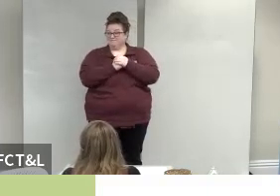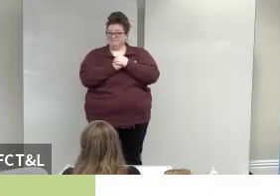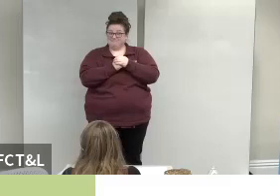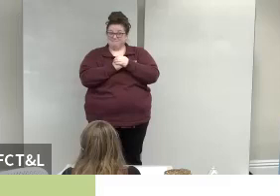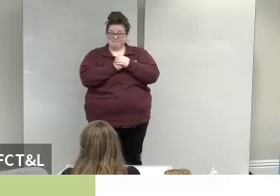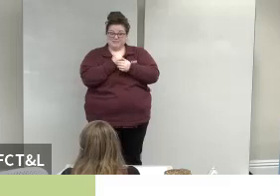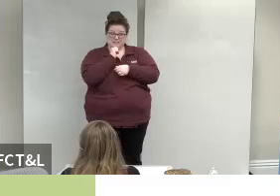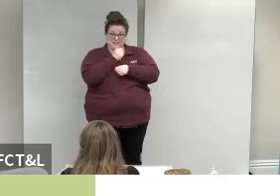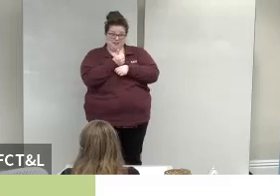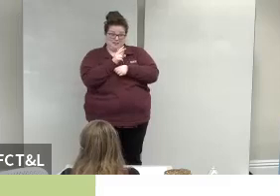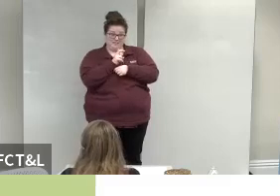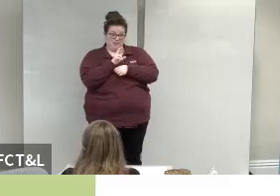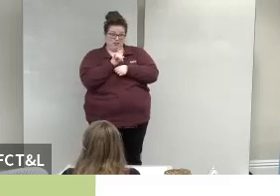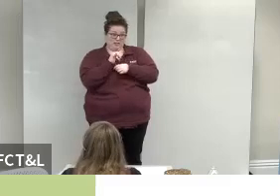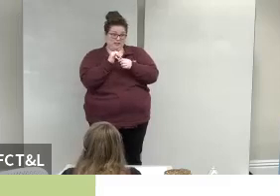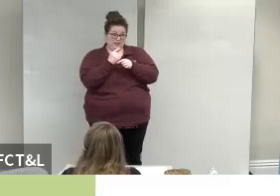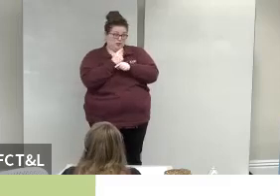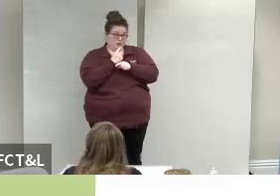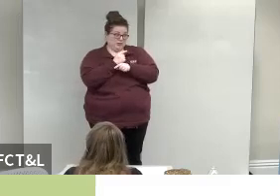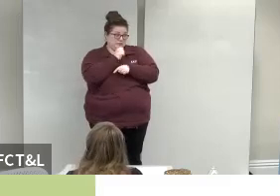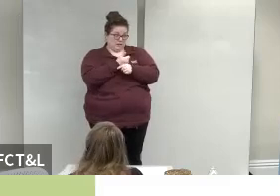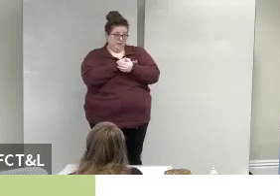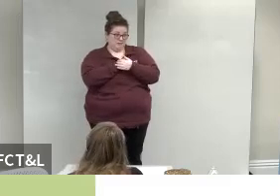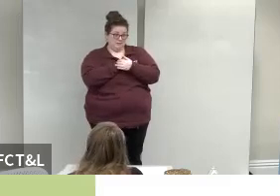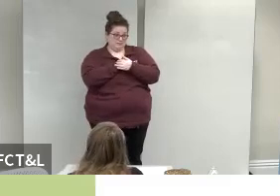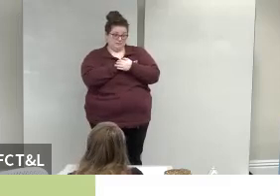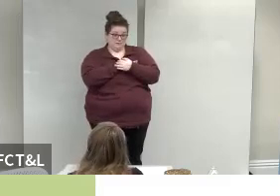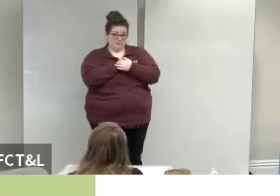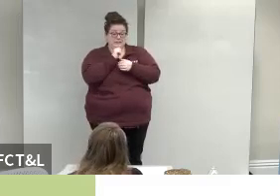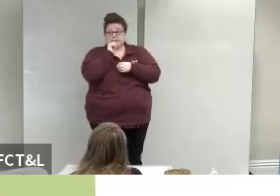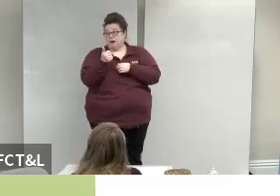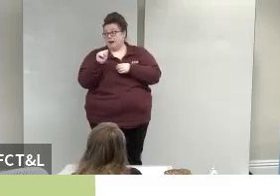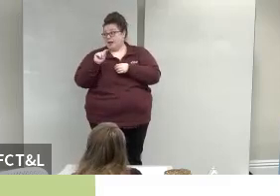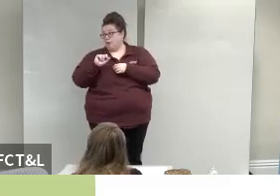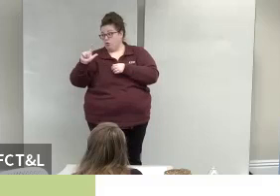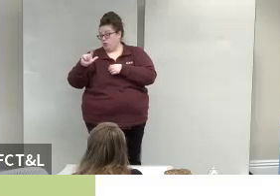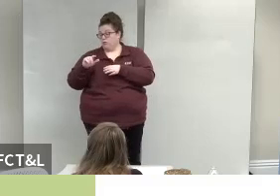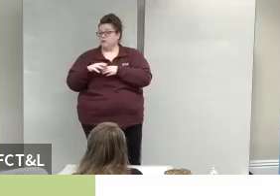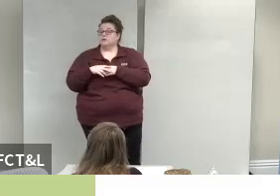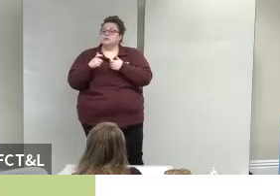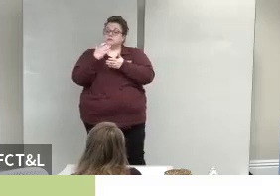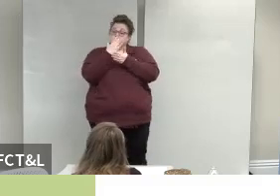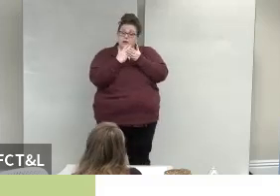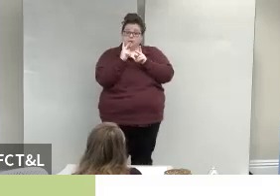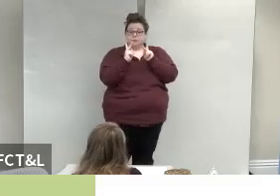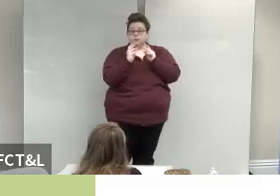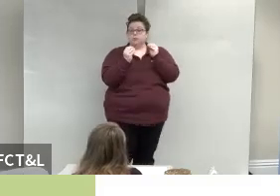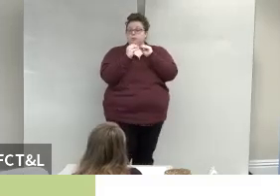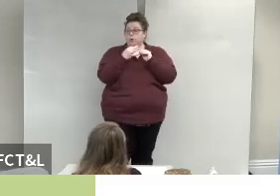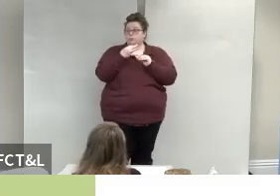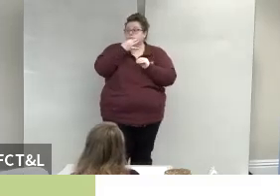So do you guys know how accurate lip reading is? It's not very accurate. Okay, so it's not dependable at